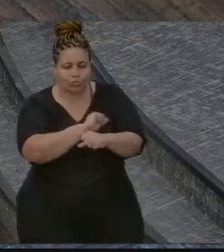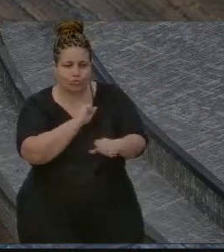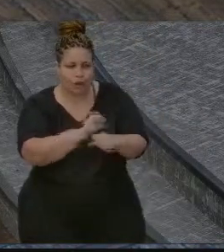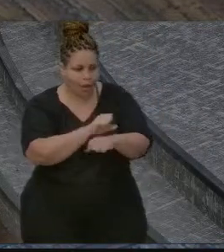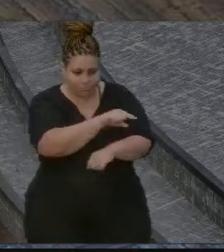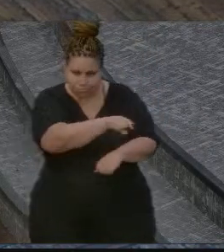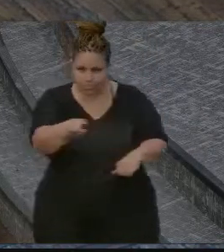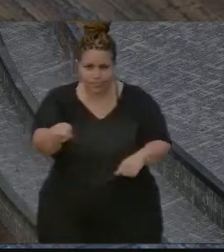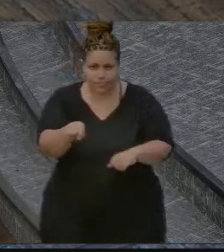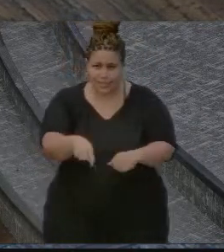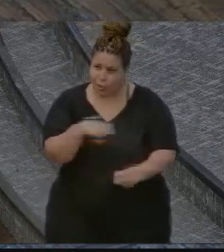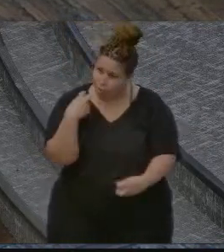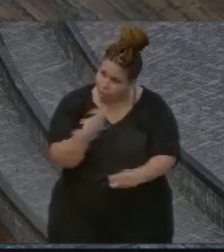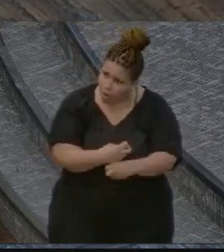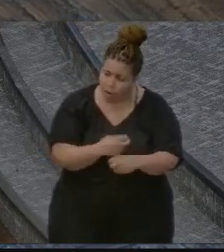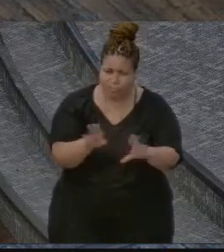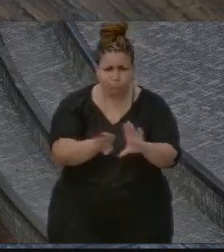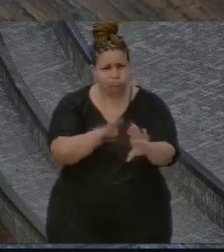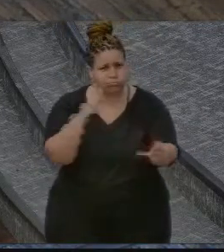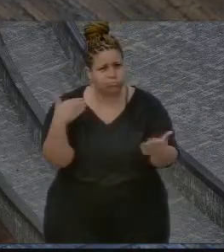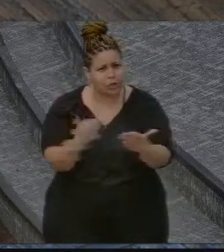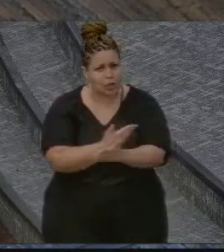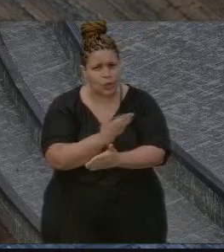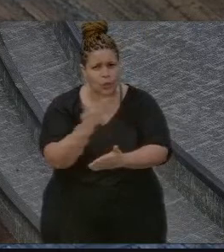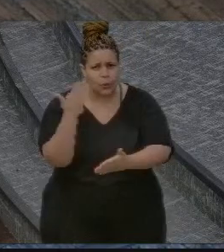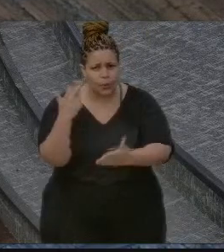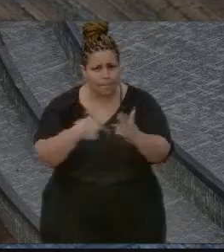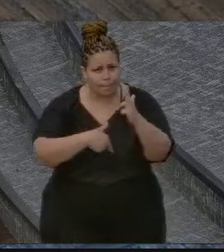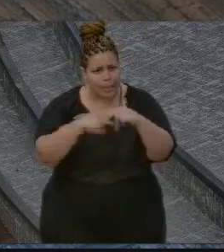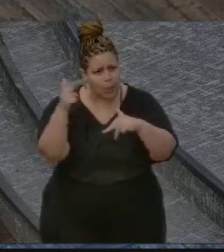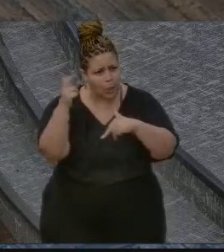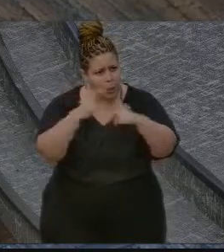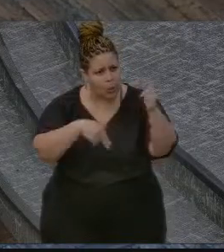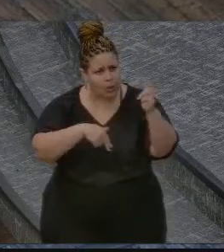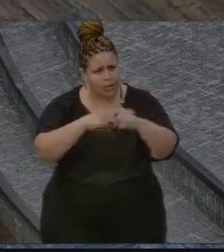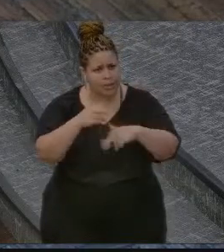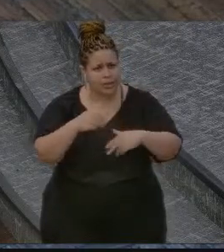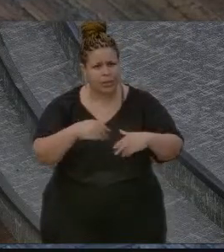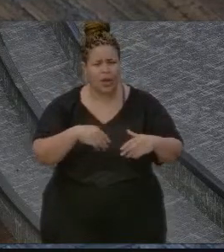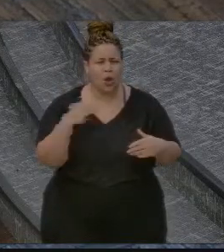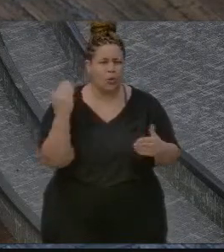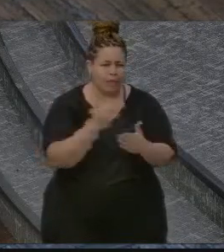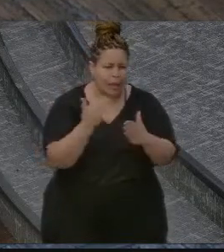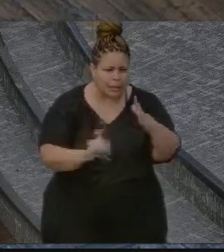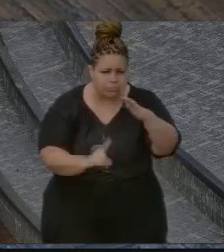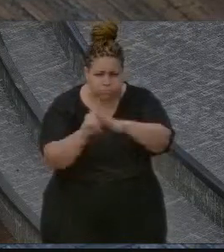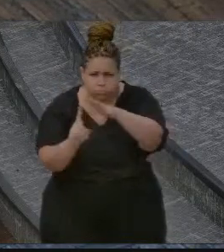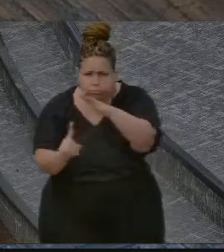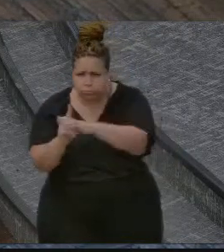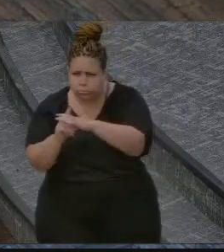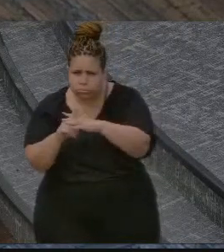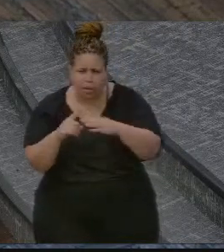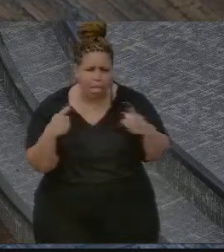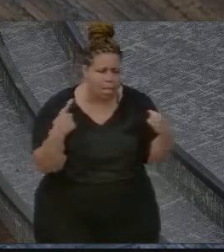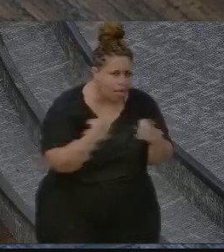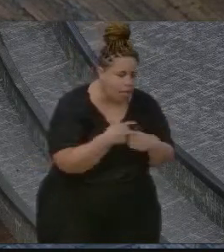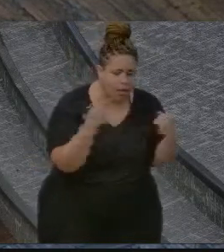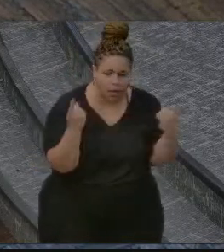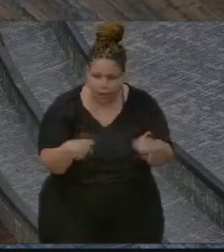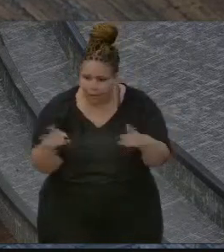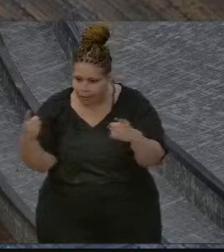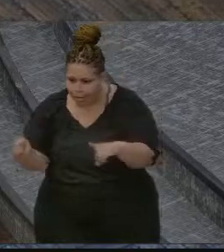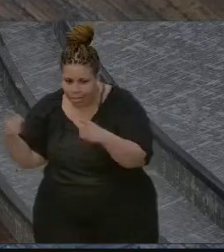it's difficult to open a new building, and there are always bumps in the road and things that still need to get finished. But they